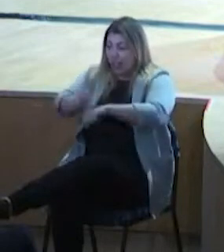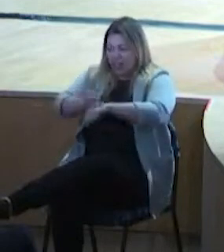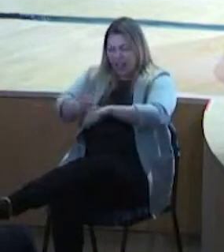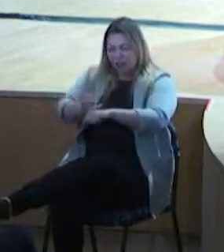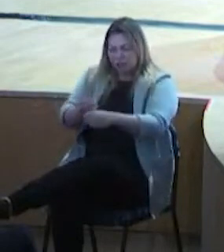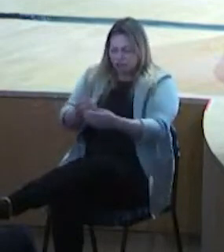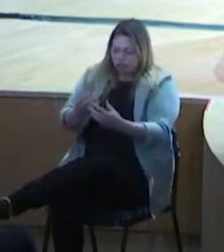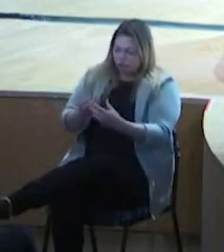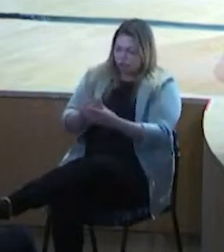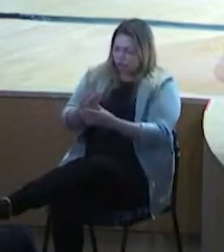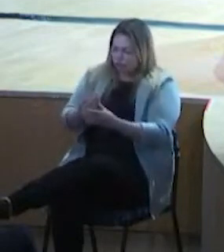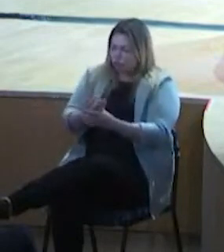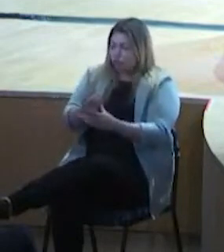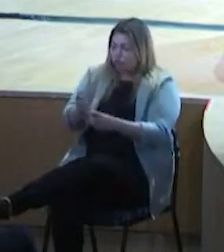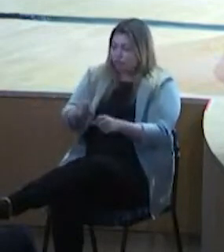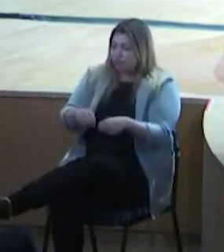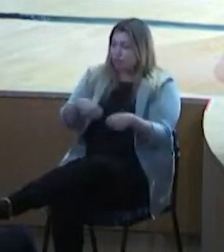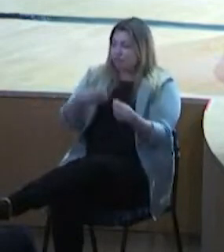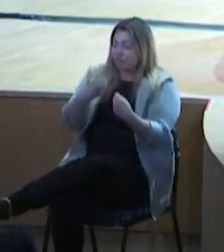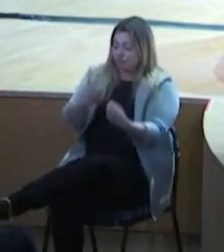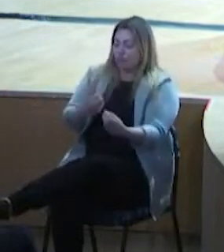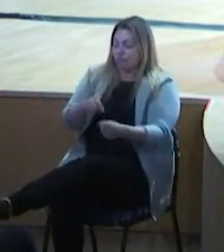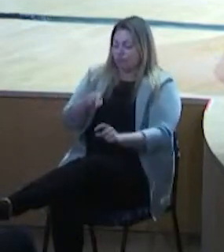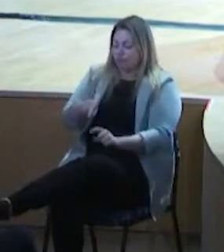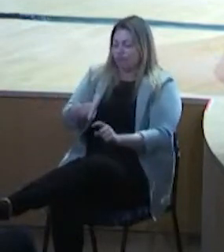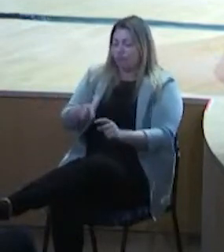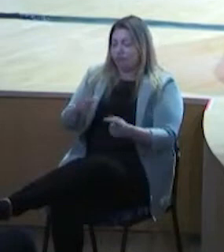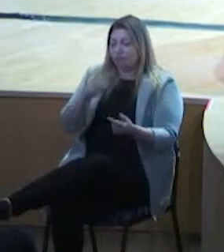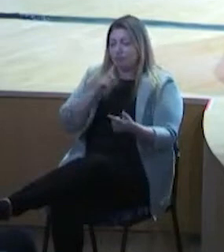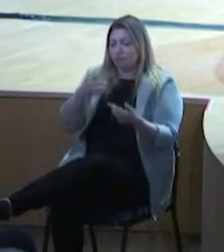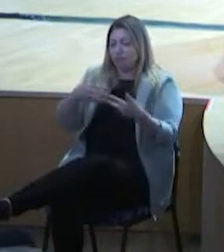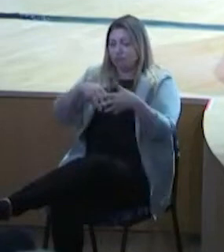have a really high productivity. So